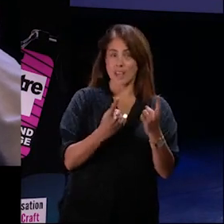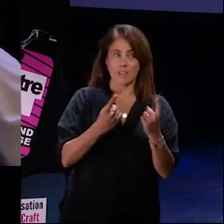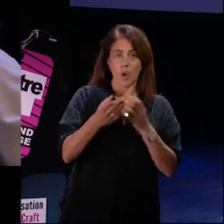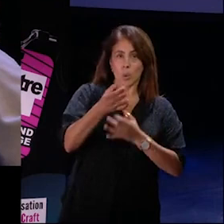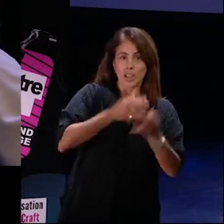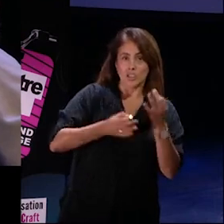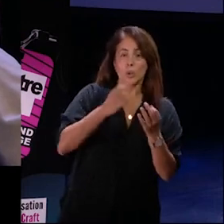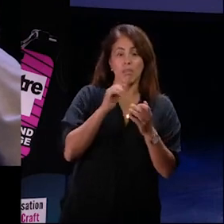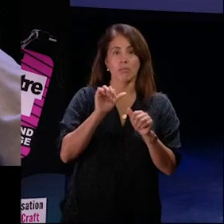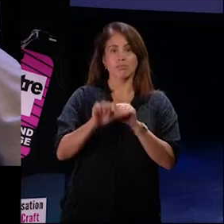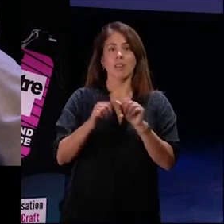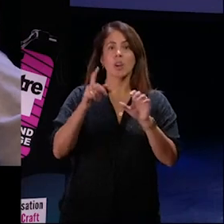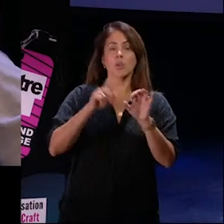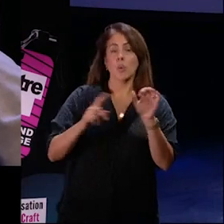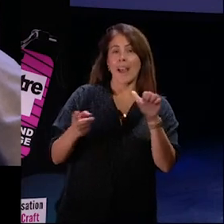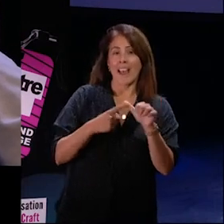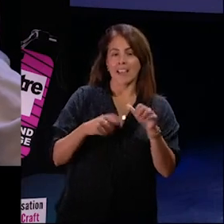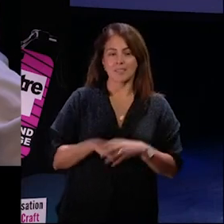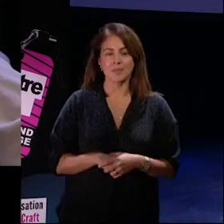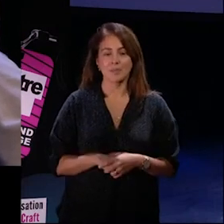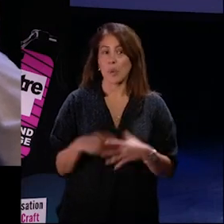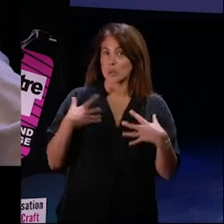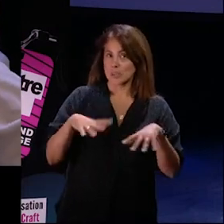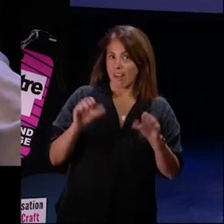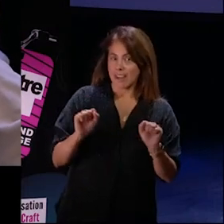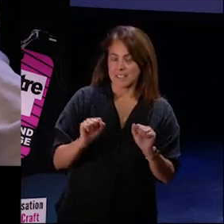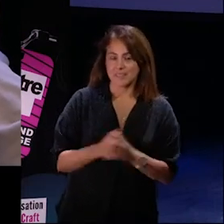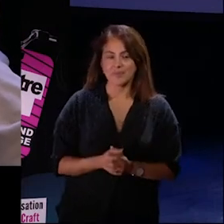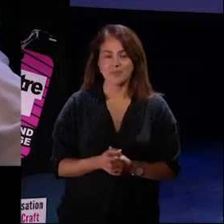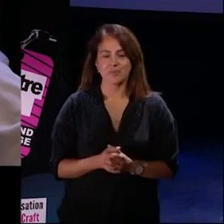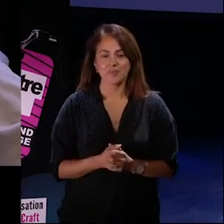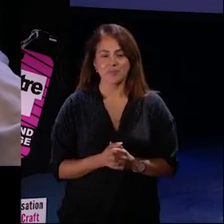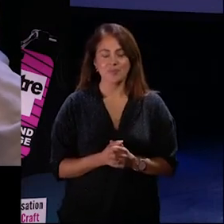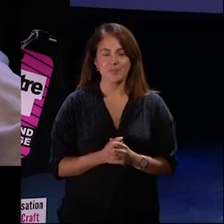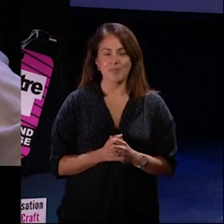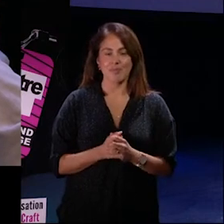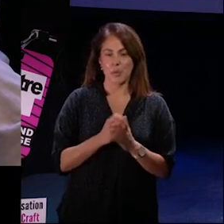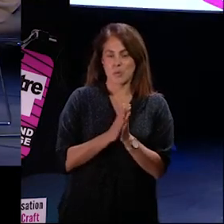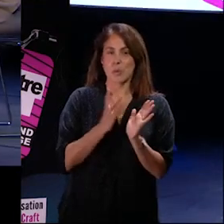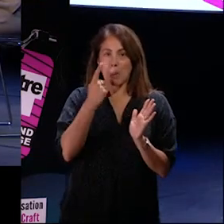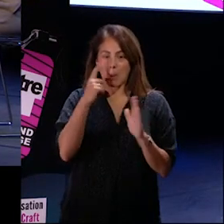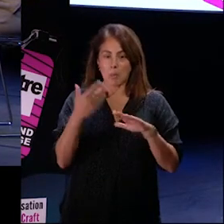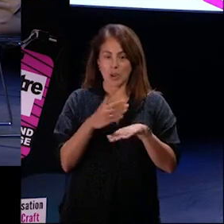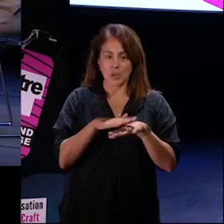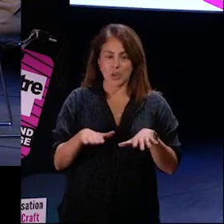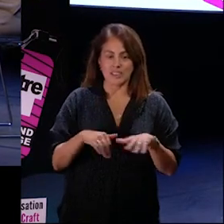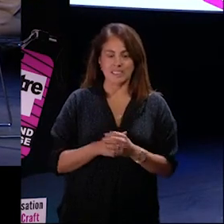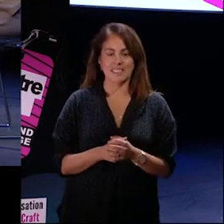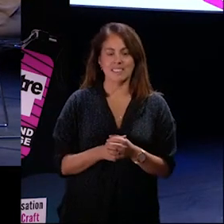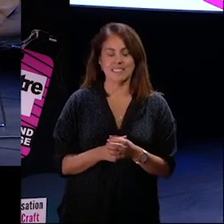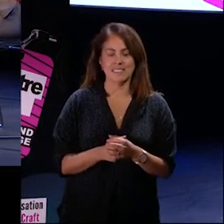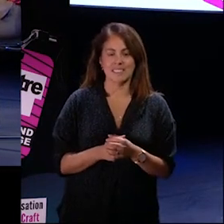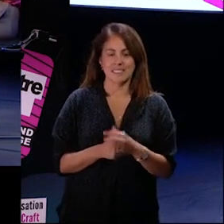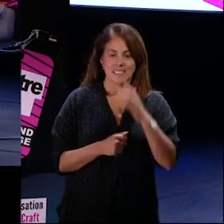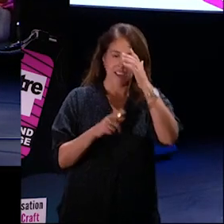Q&A happening afterwards. To kick us off. Right. Let's see if this works. Oh, I think out